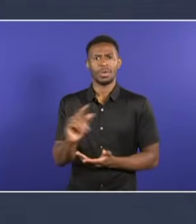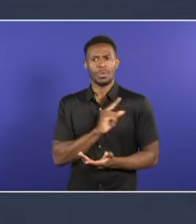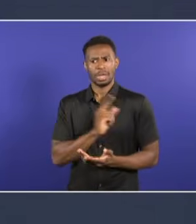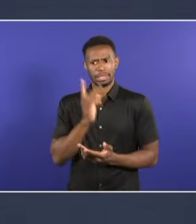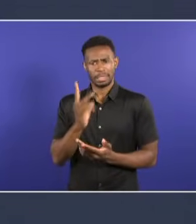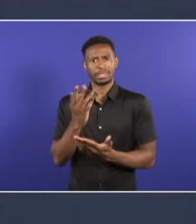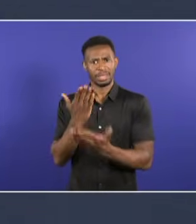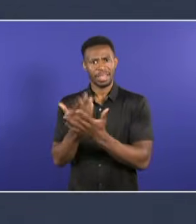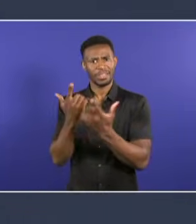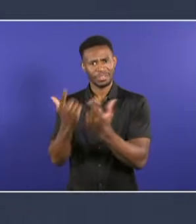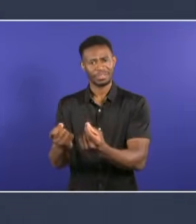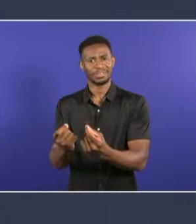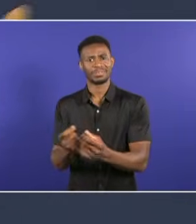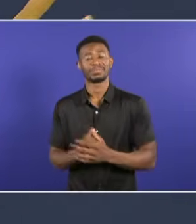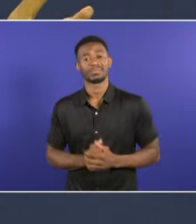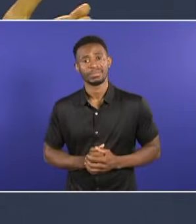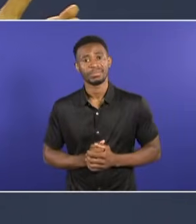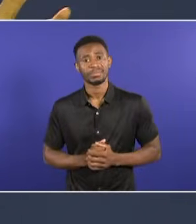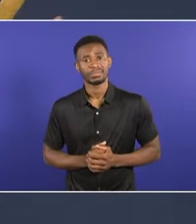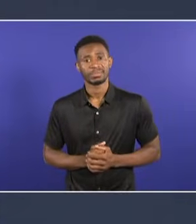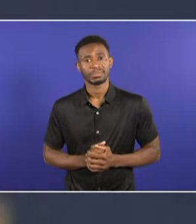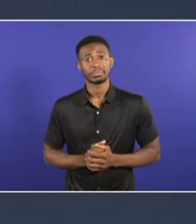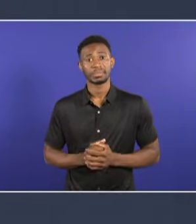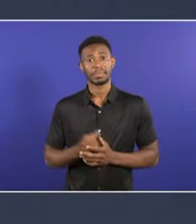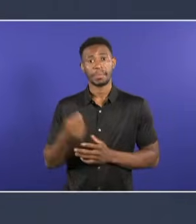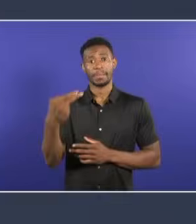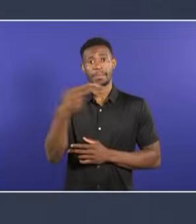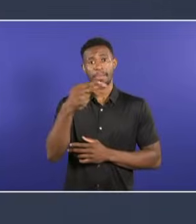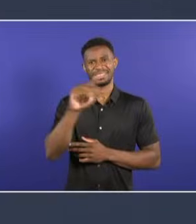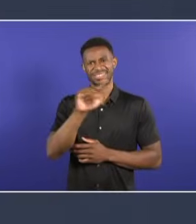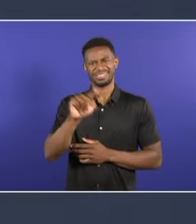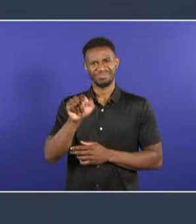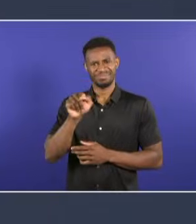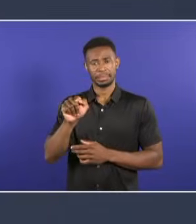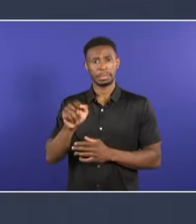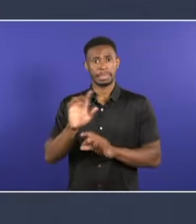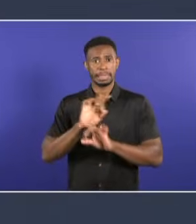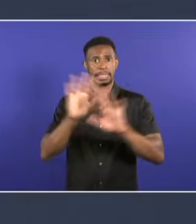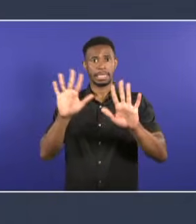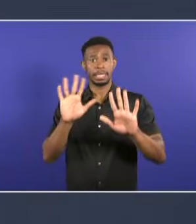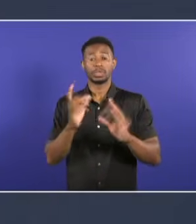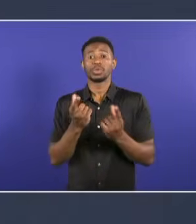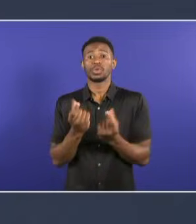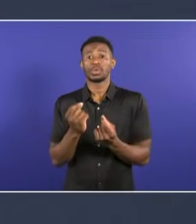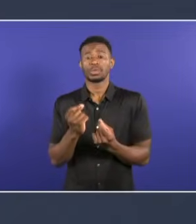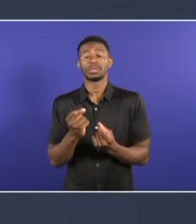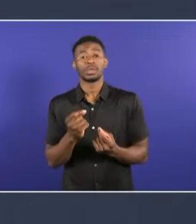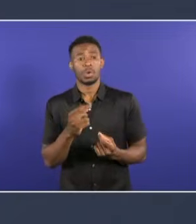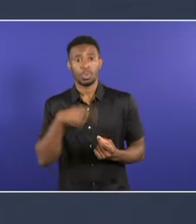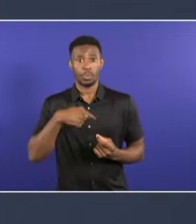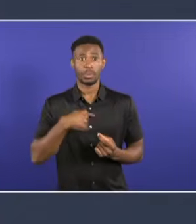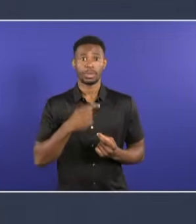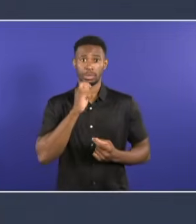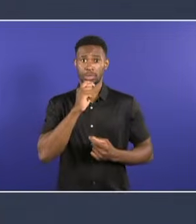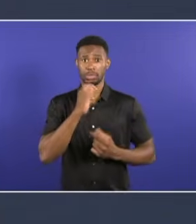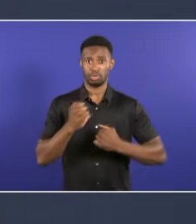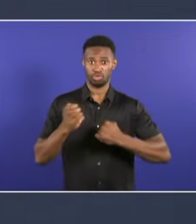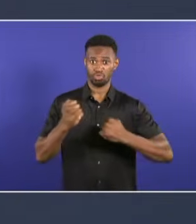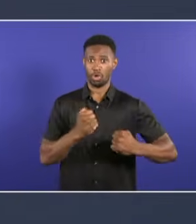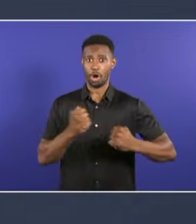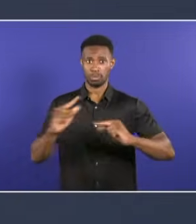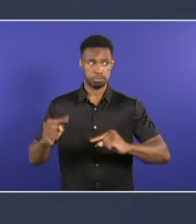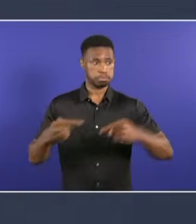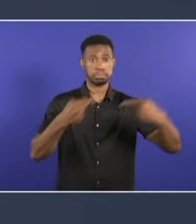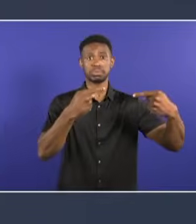only inevitable. Helen Zille proved to us that strong opposition is not enough. A party must prove that it can